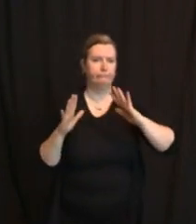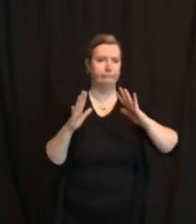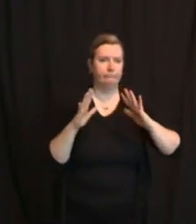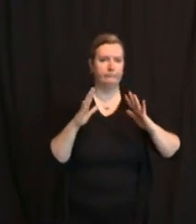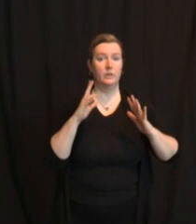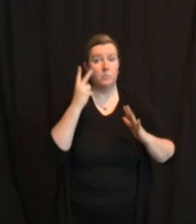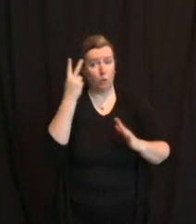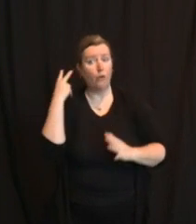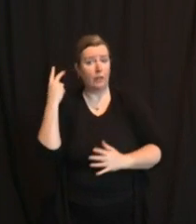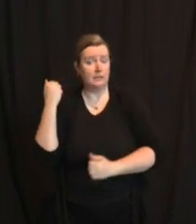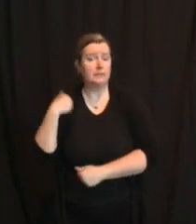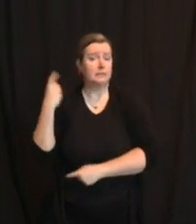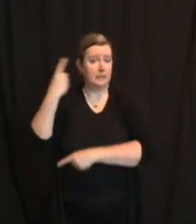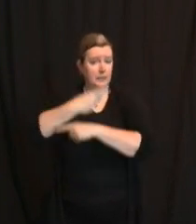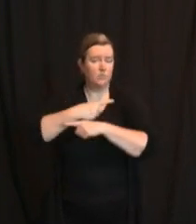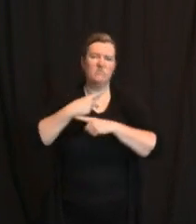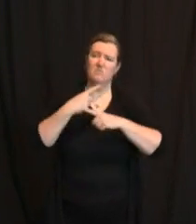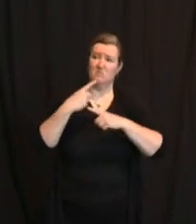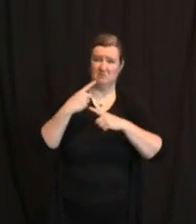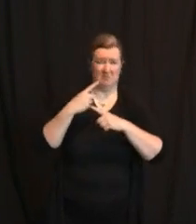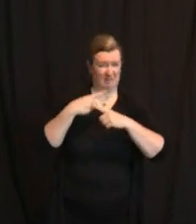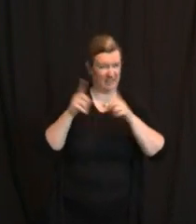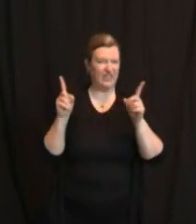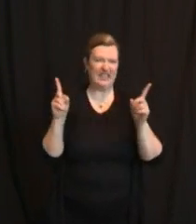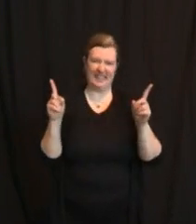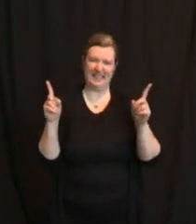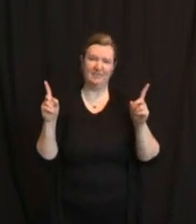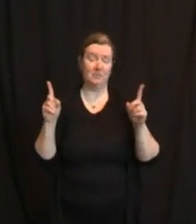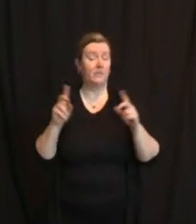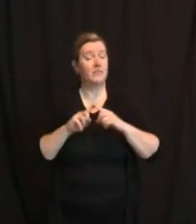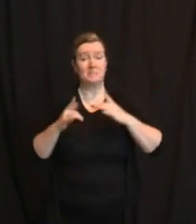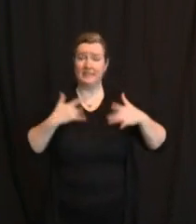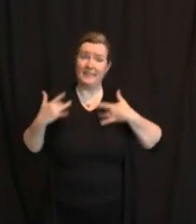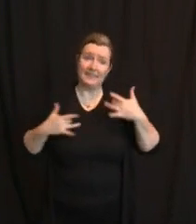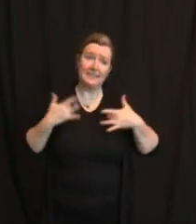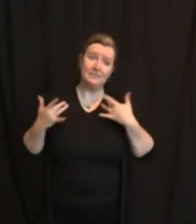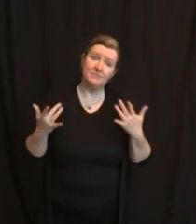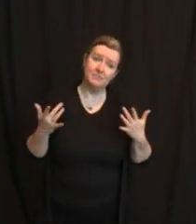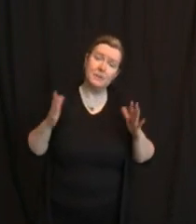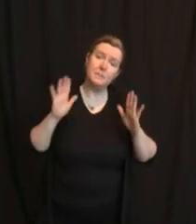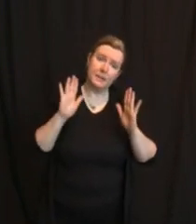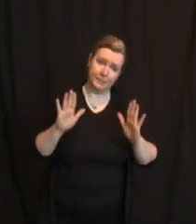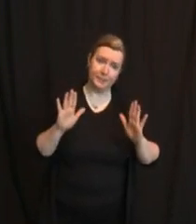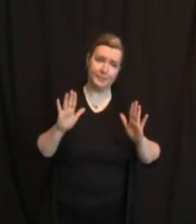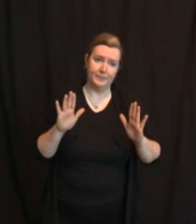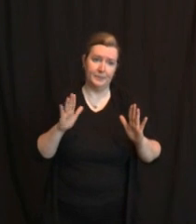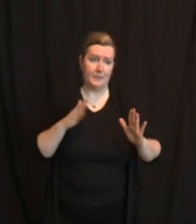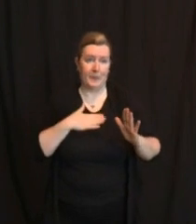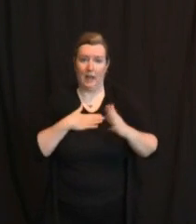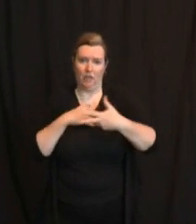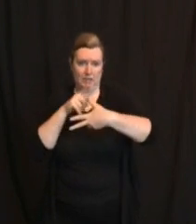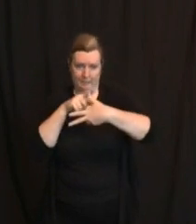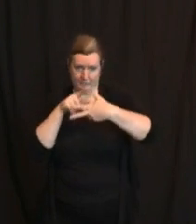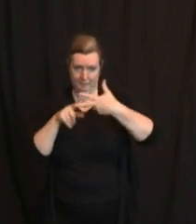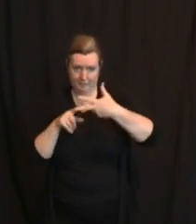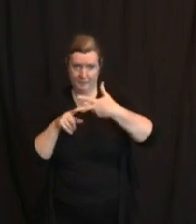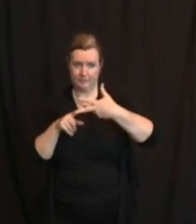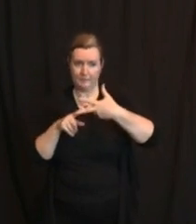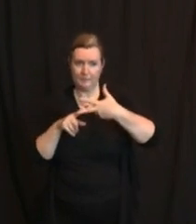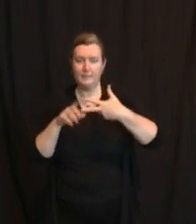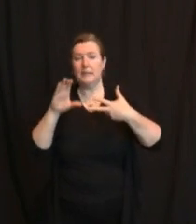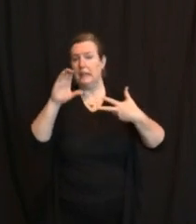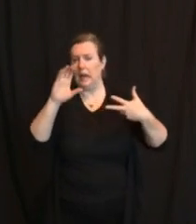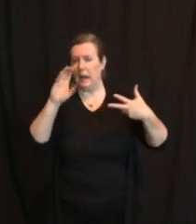little different. We're excited about the beaches being open, but the 3 communities, and I know other communities in Cape May will be joining